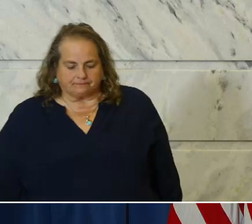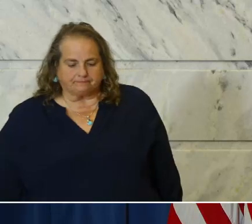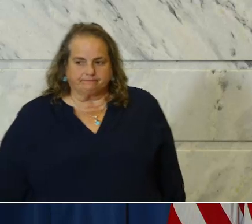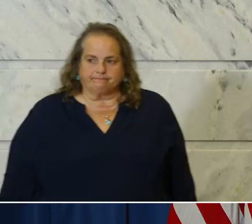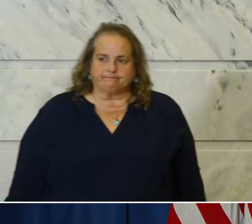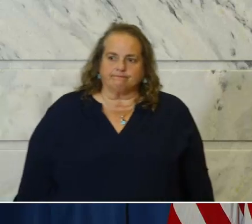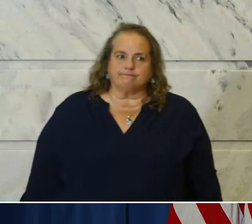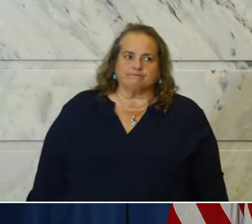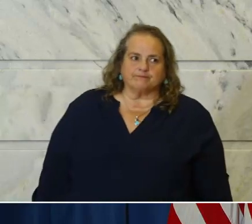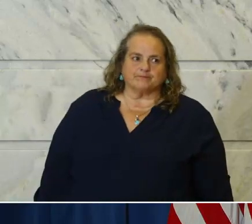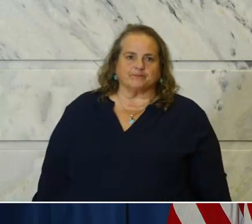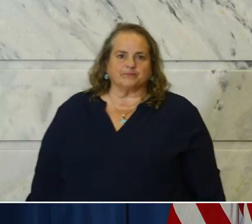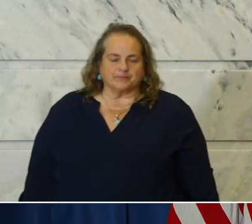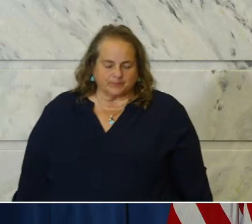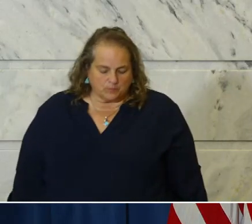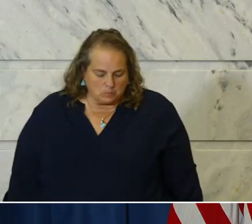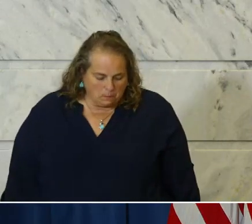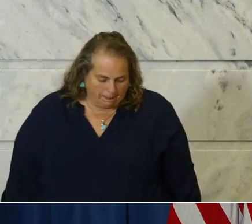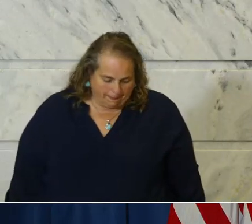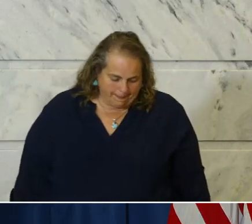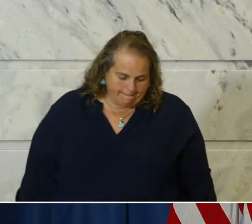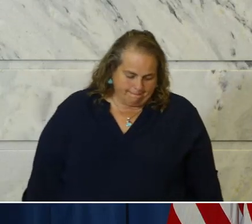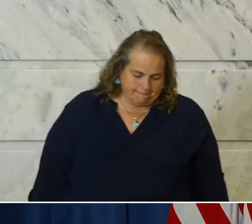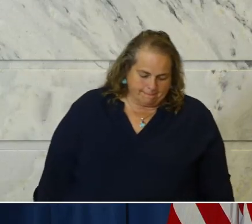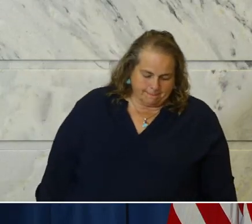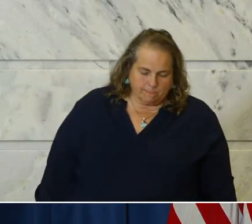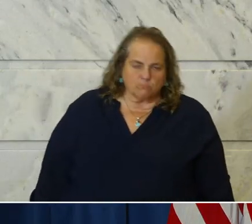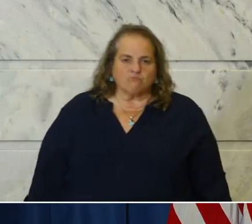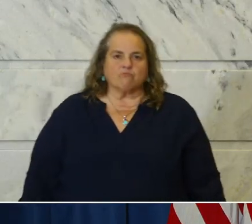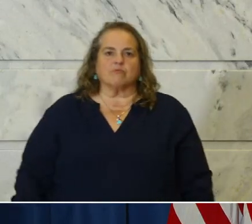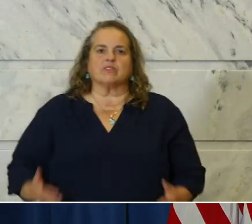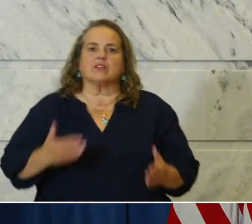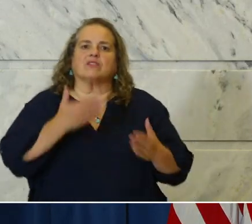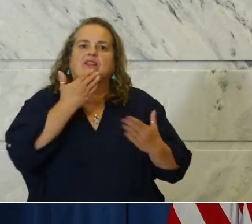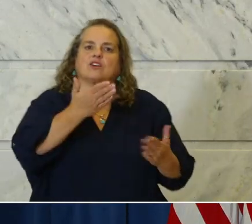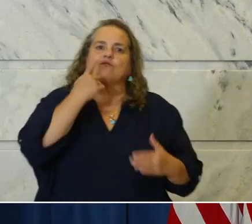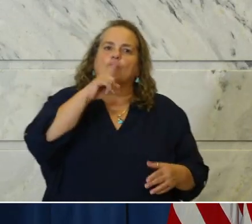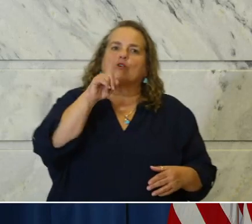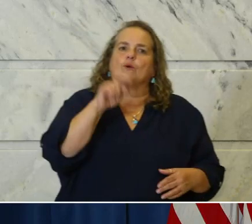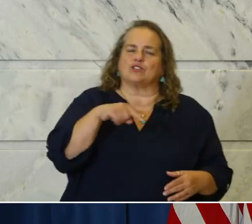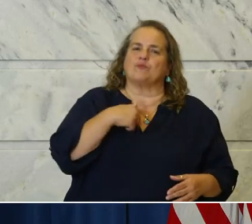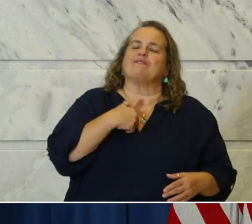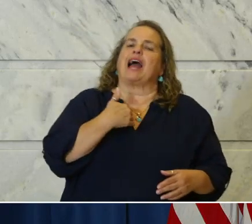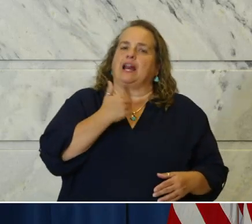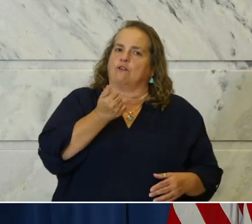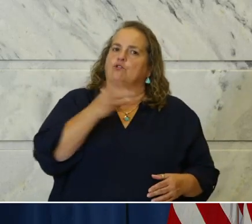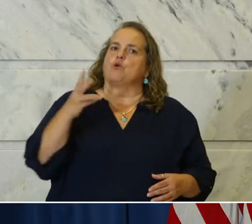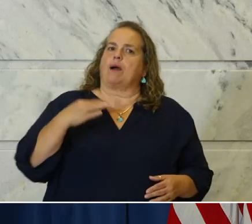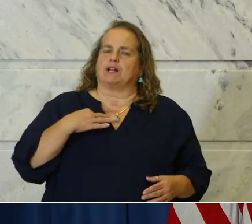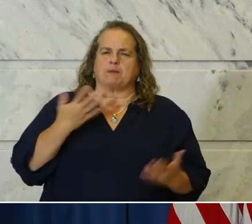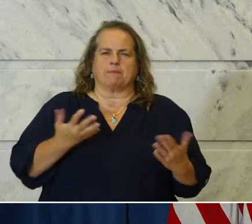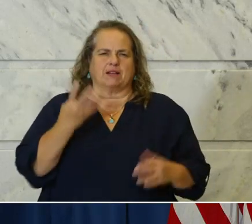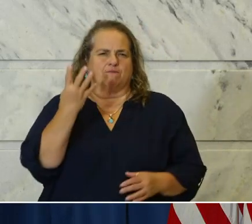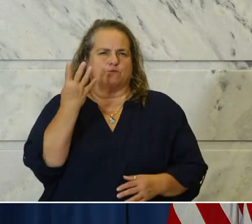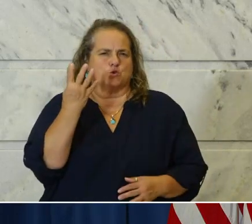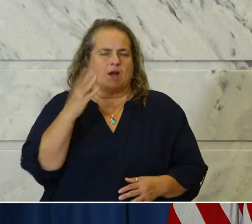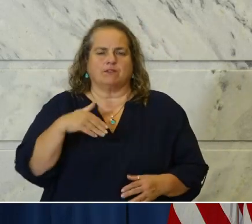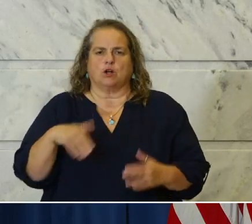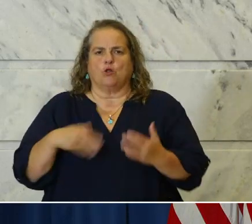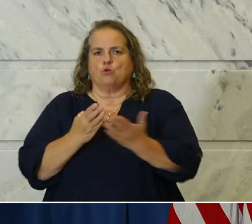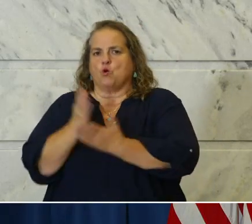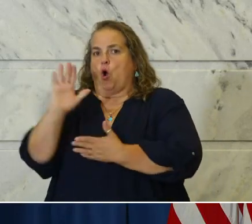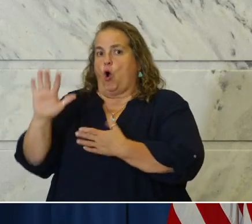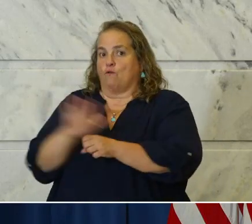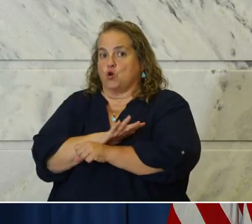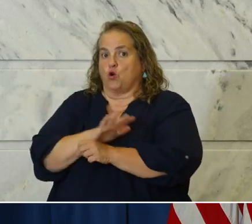Thank you for the question. We have had a couple of applications, I think about 4. They've not gone all the way through the process yet because it's